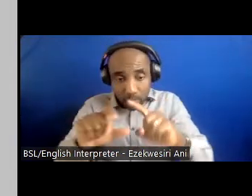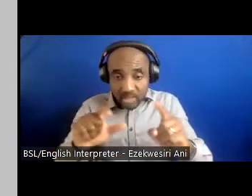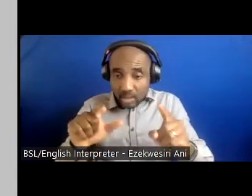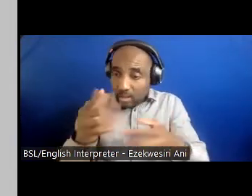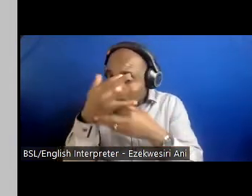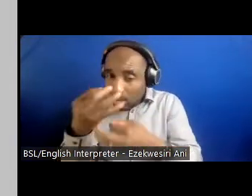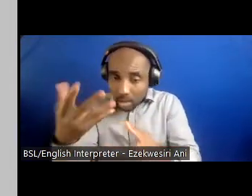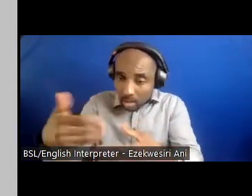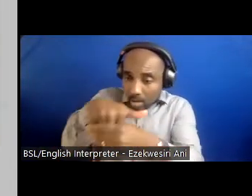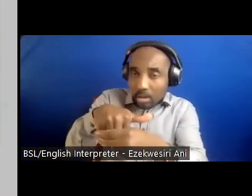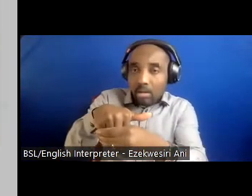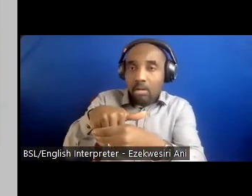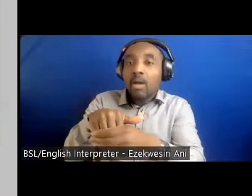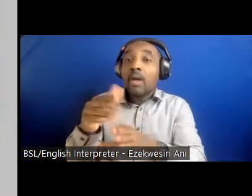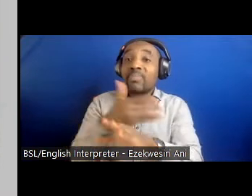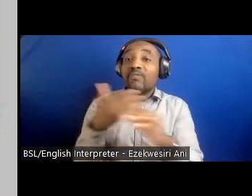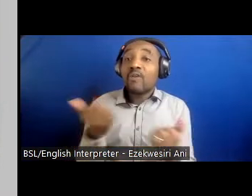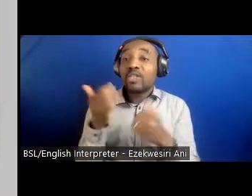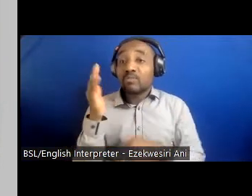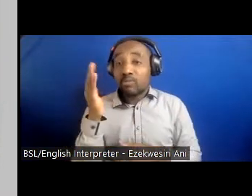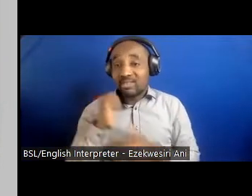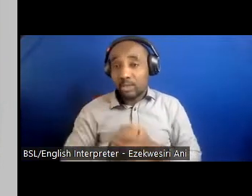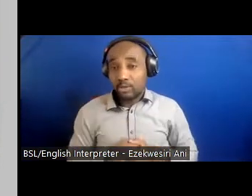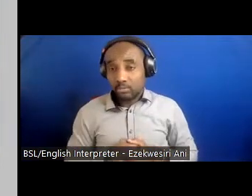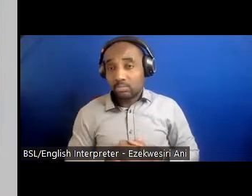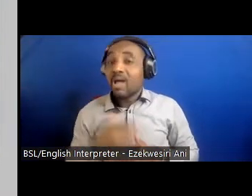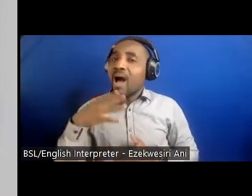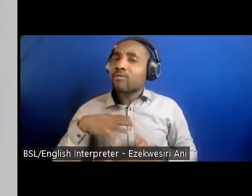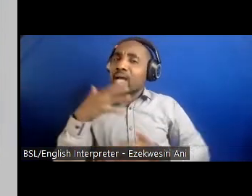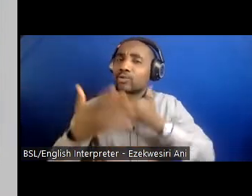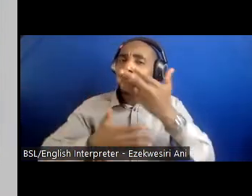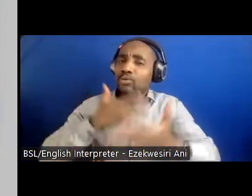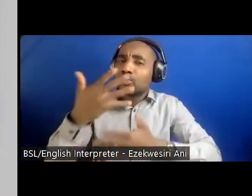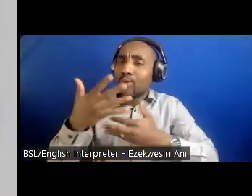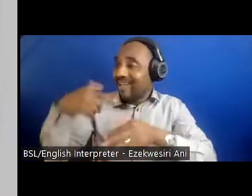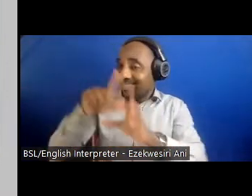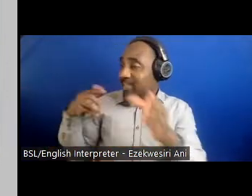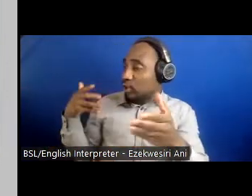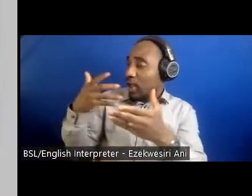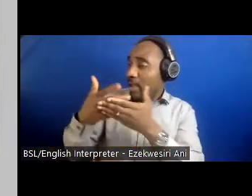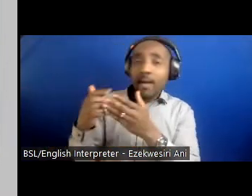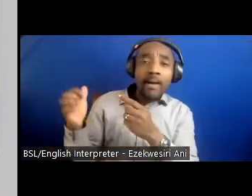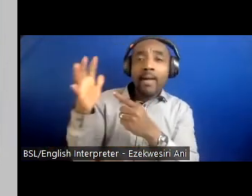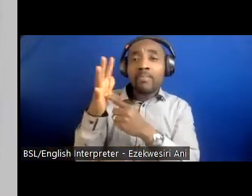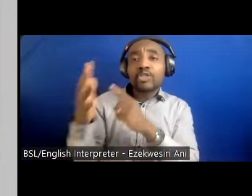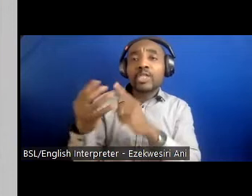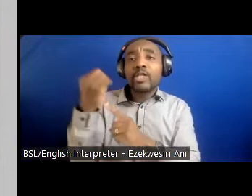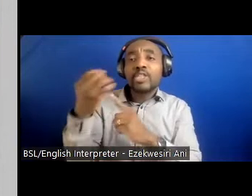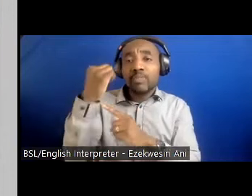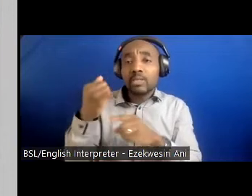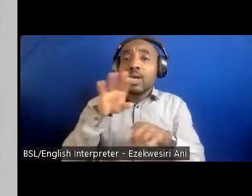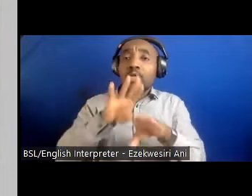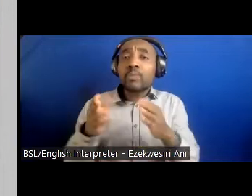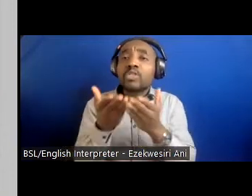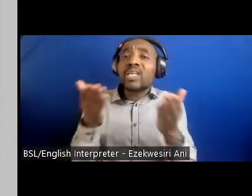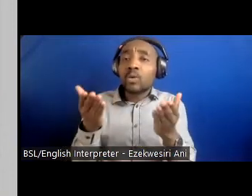I complete my presentation, I'd like to take the opportunity to present some highlights of the year we've had at Sporting Equals. As I've just